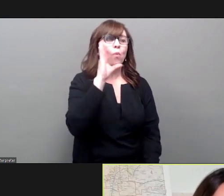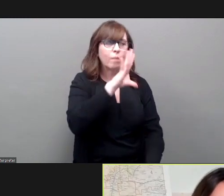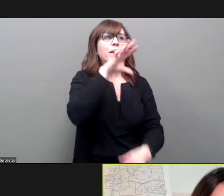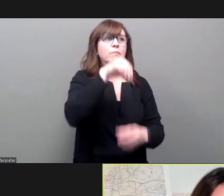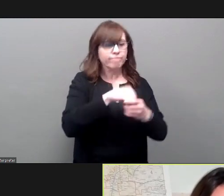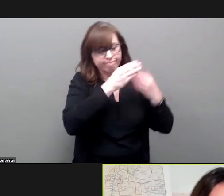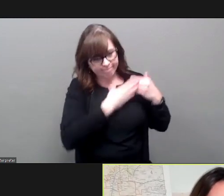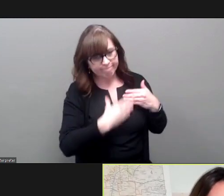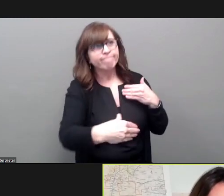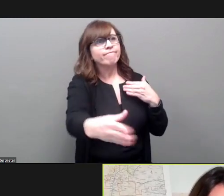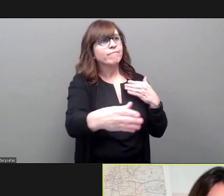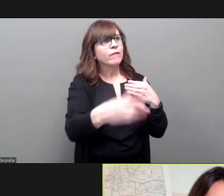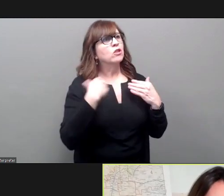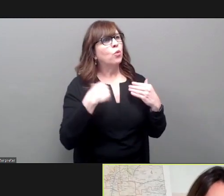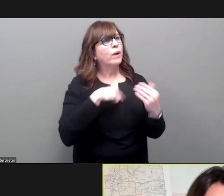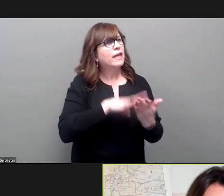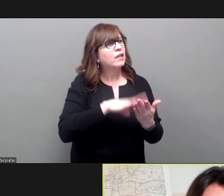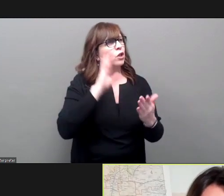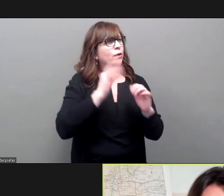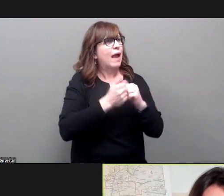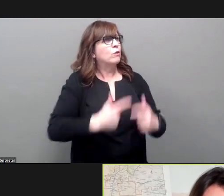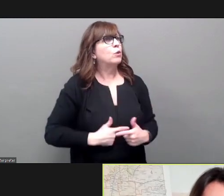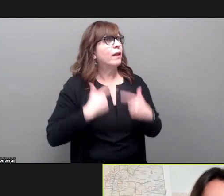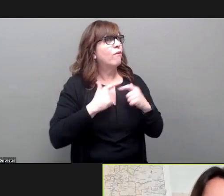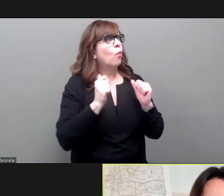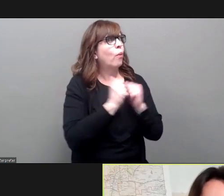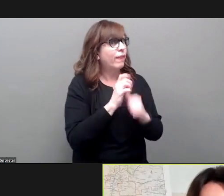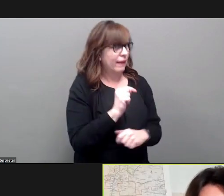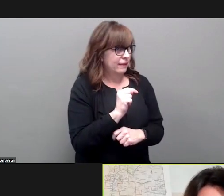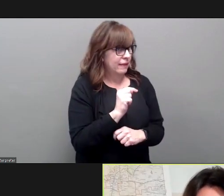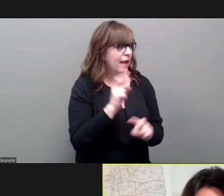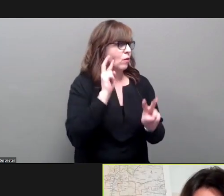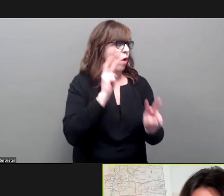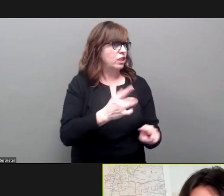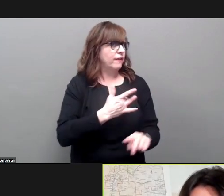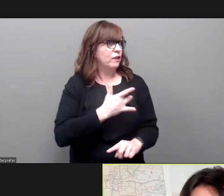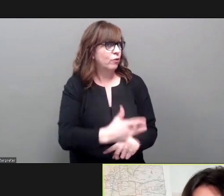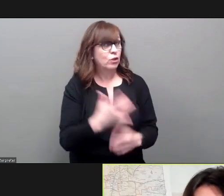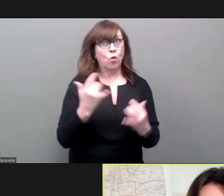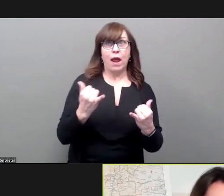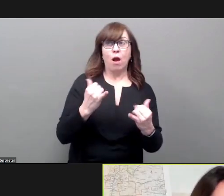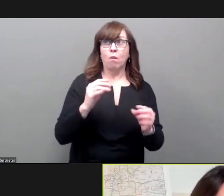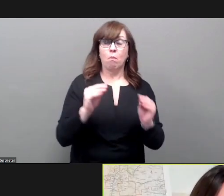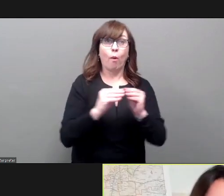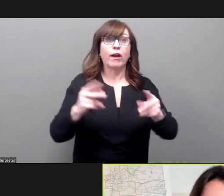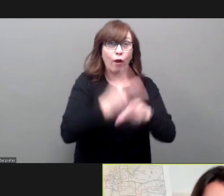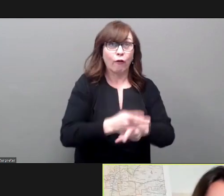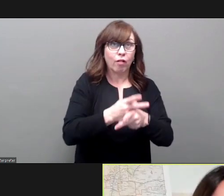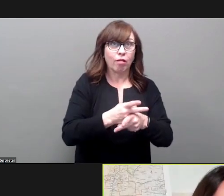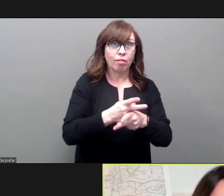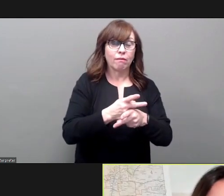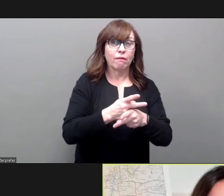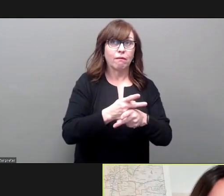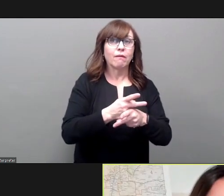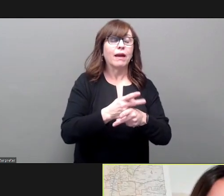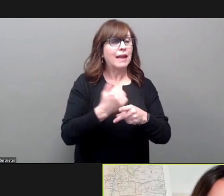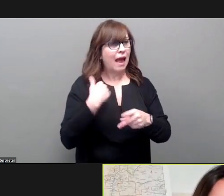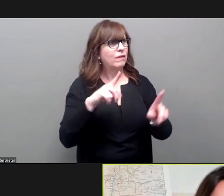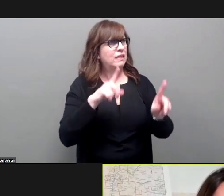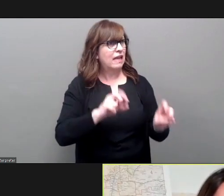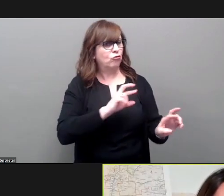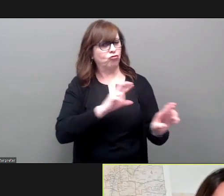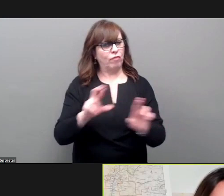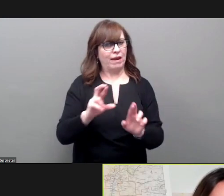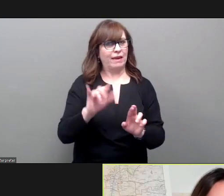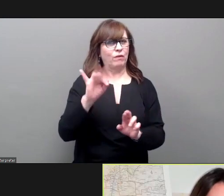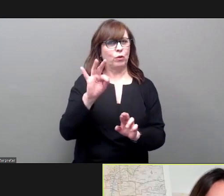watching some of those trends that show we need to be more careful right now. And so and having some tests on hand, like he said. So it's